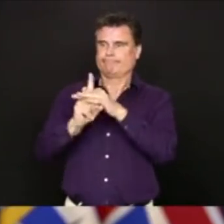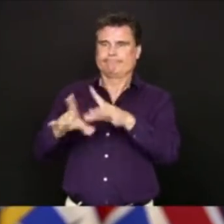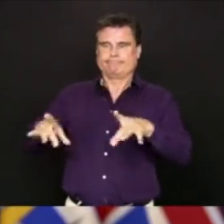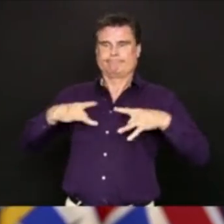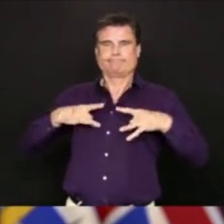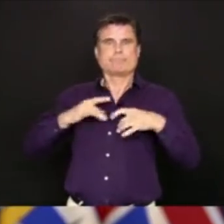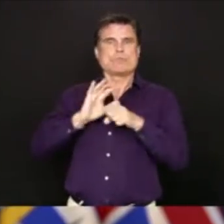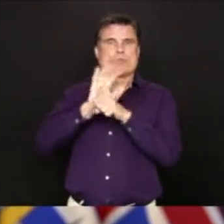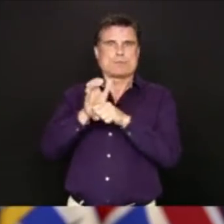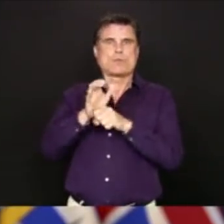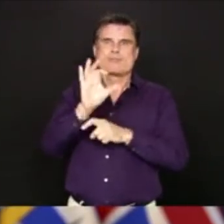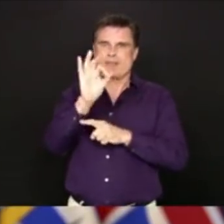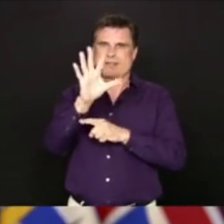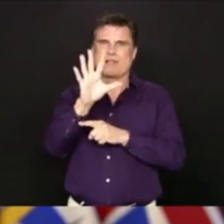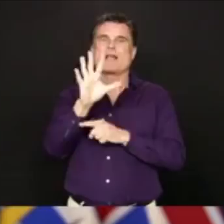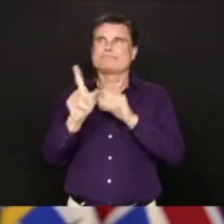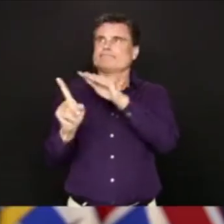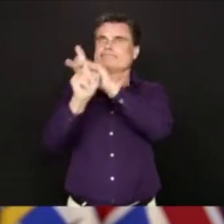our total up to